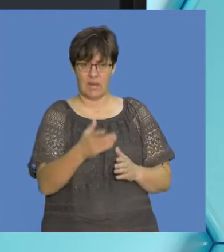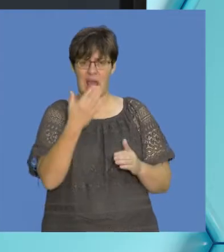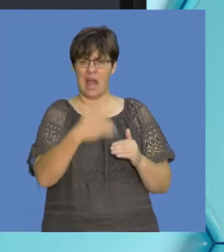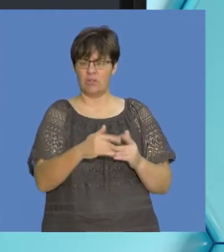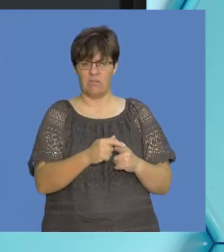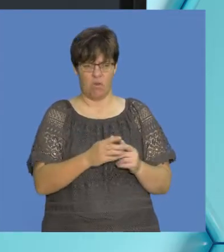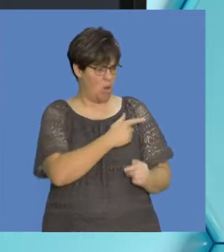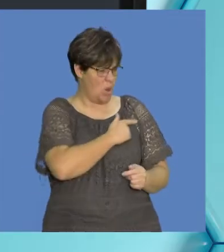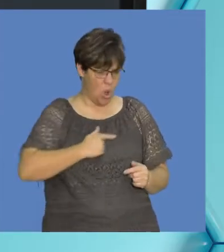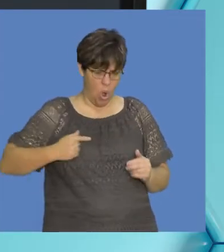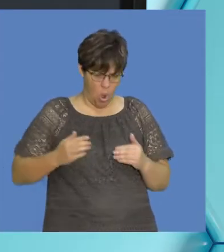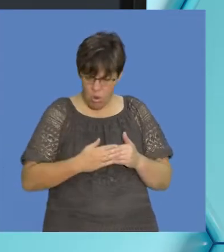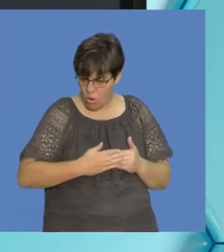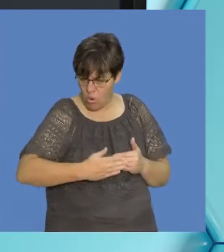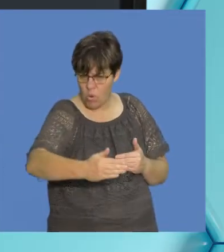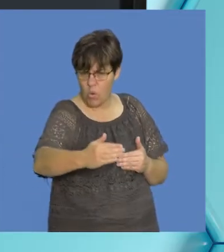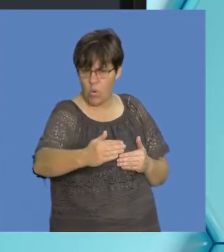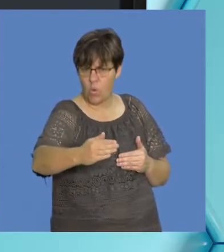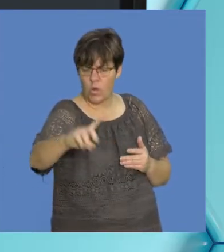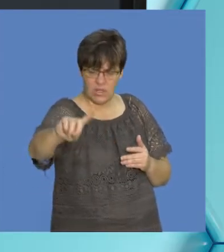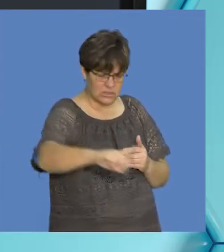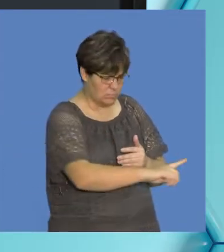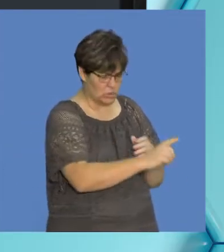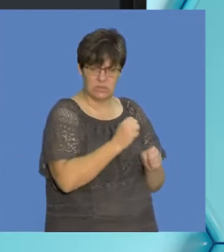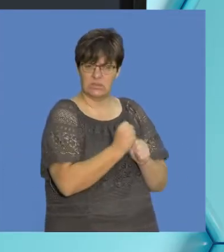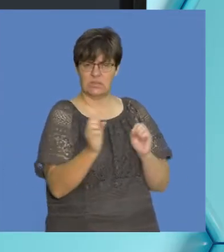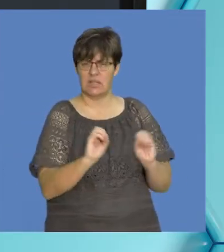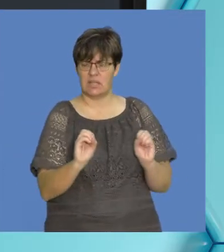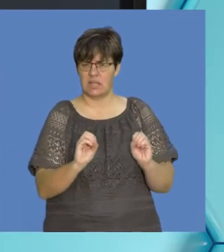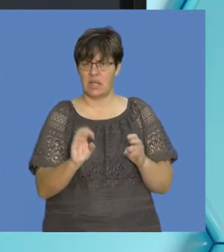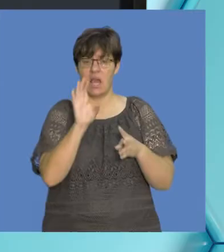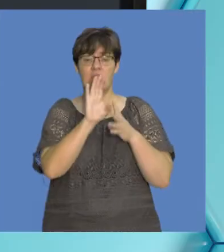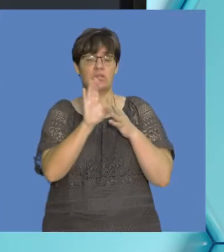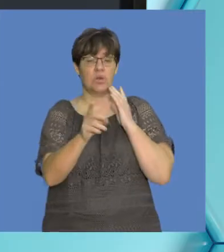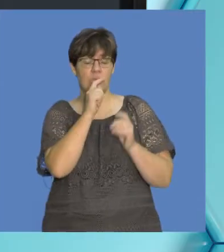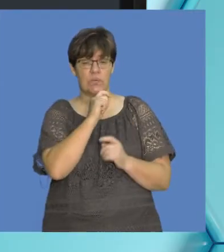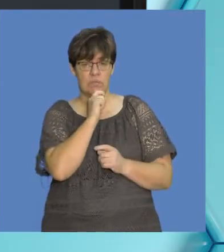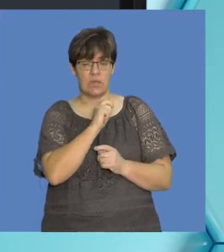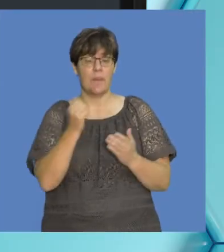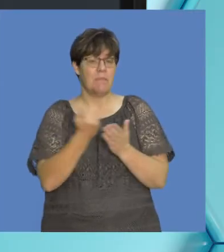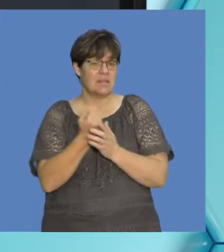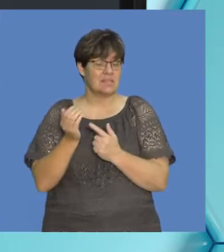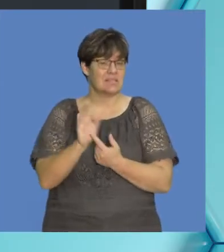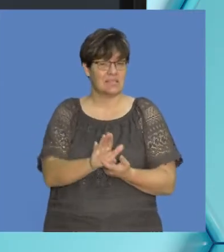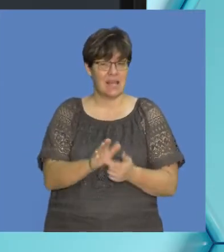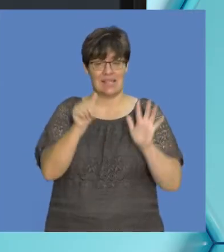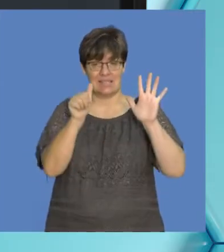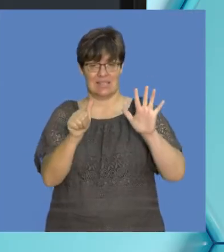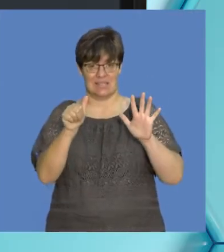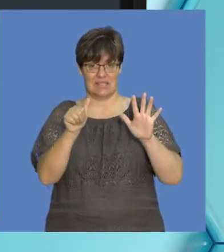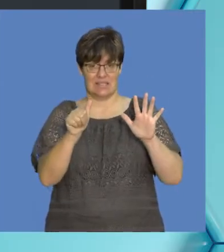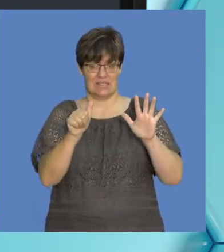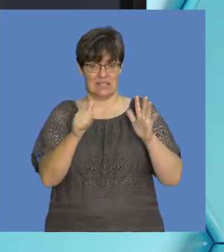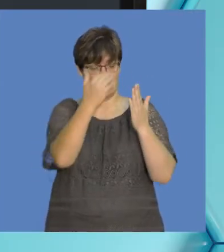outstanding for a long time, and the criteria that we use is it has to appear in 6